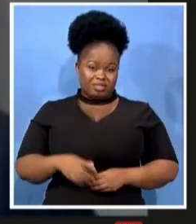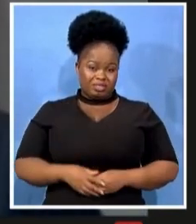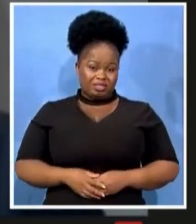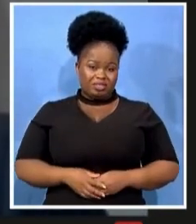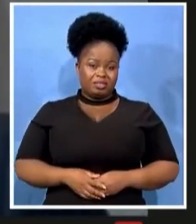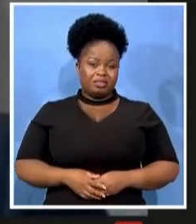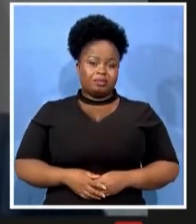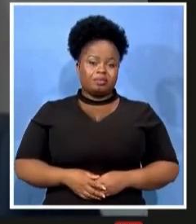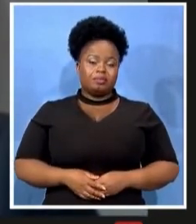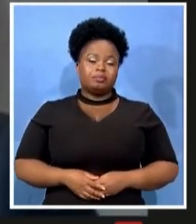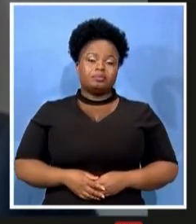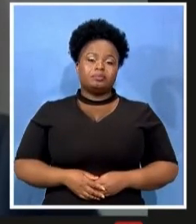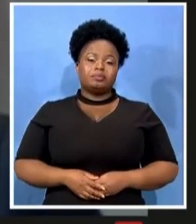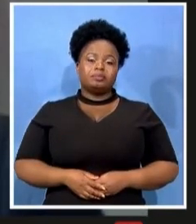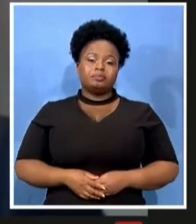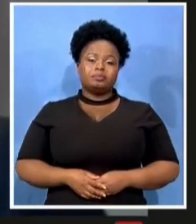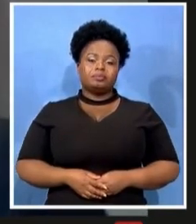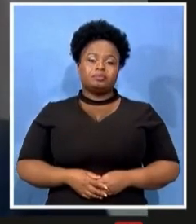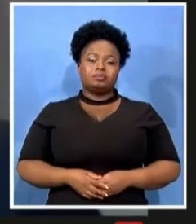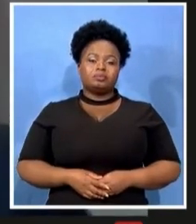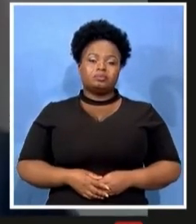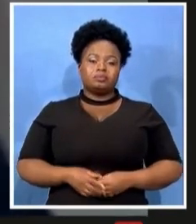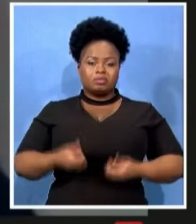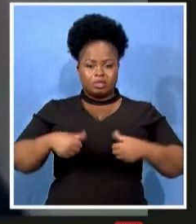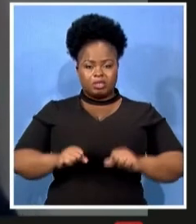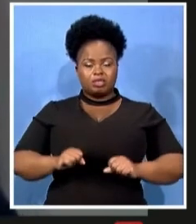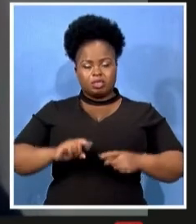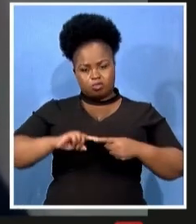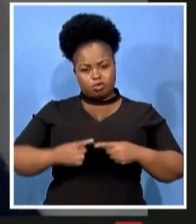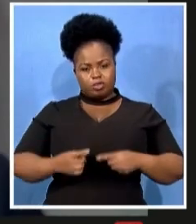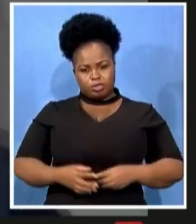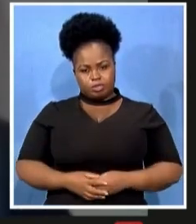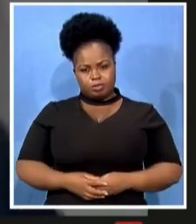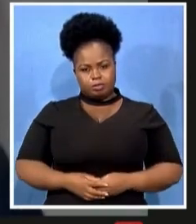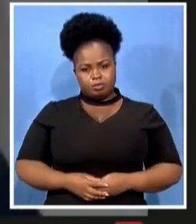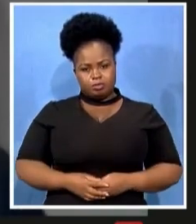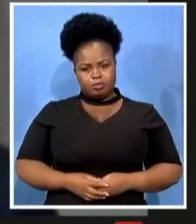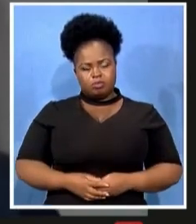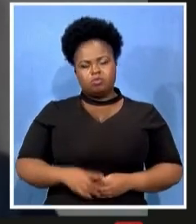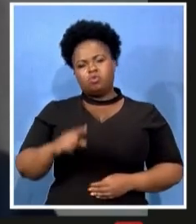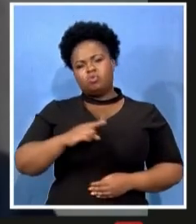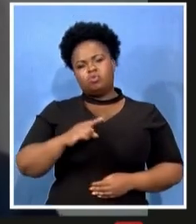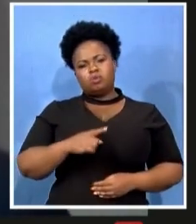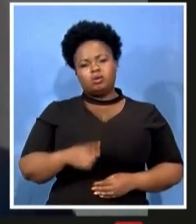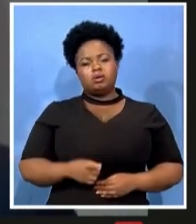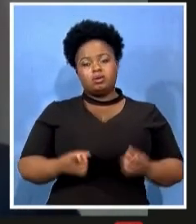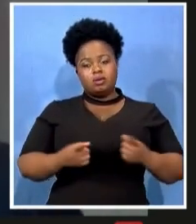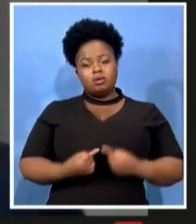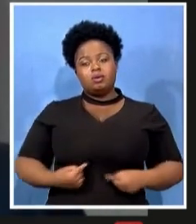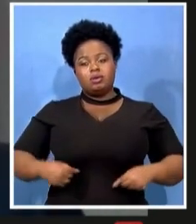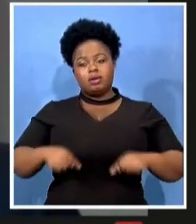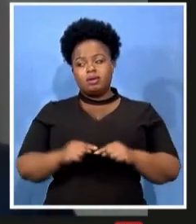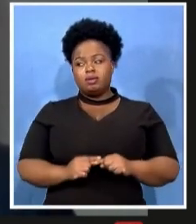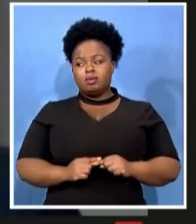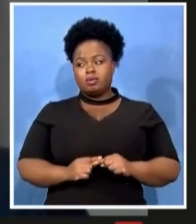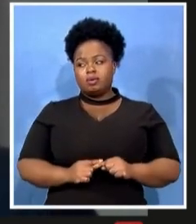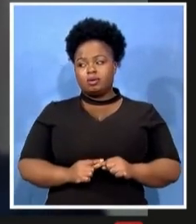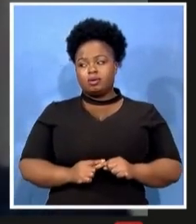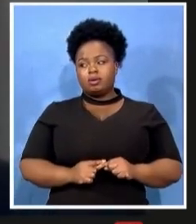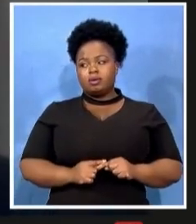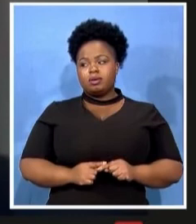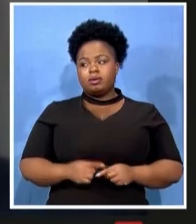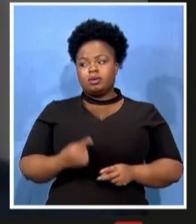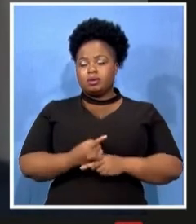to my next point, that as much as we are waiting on the vaccines, and we understand that this situation of